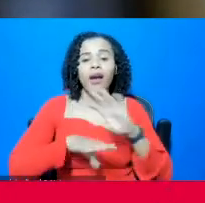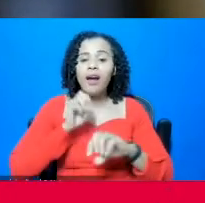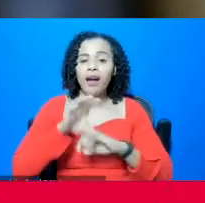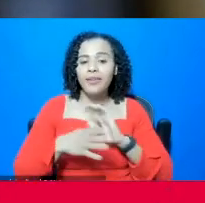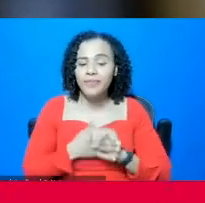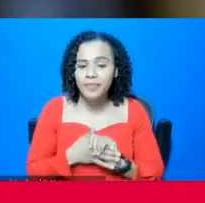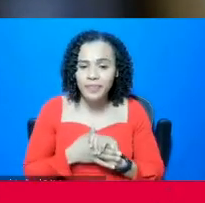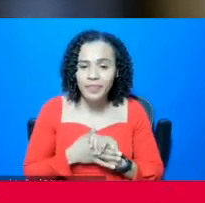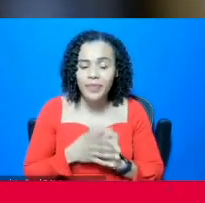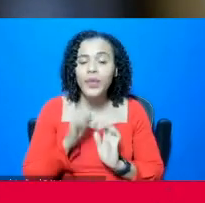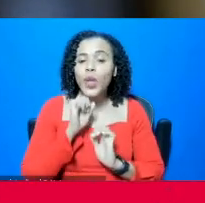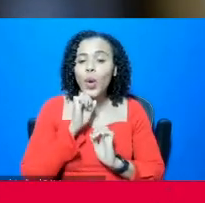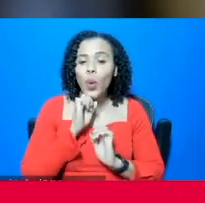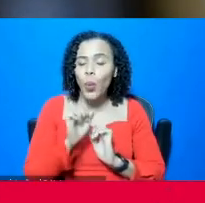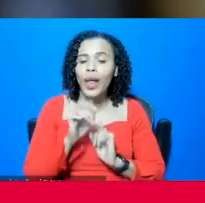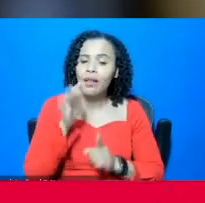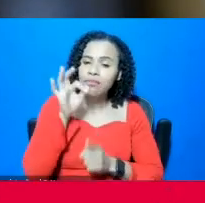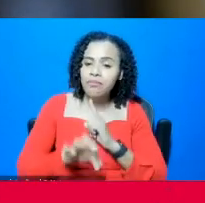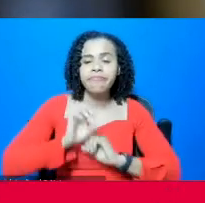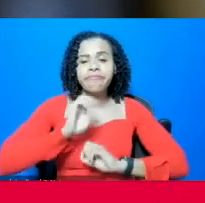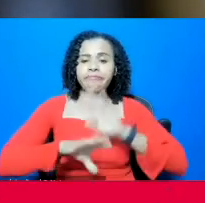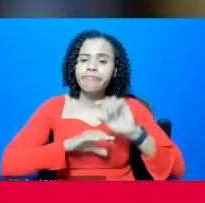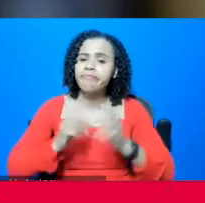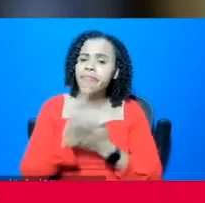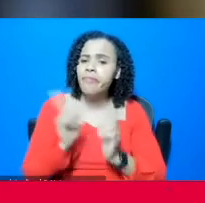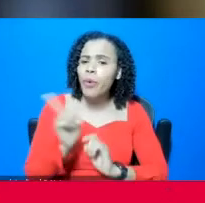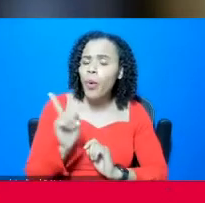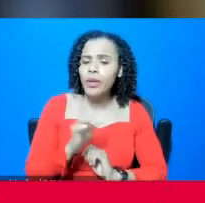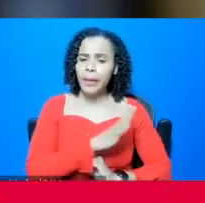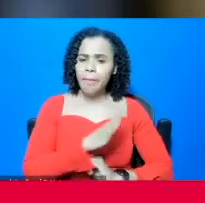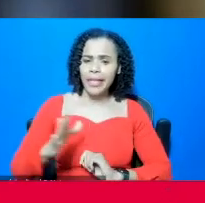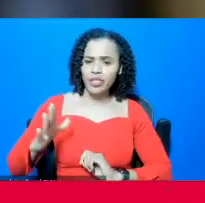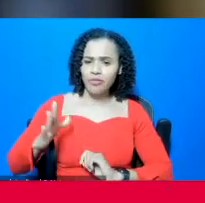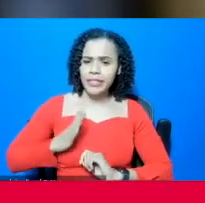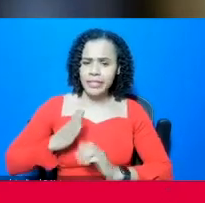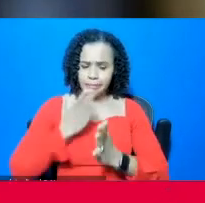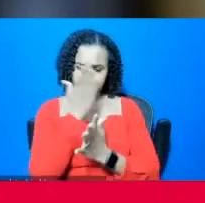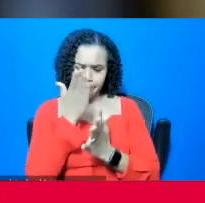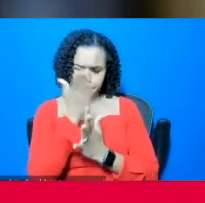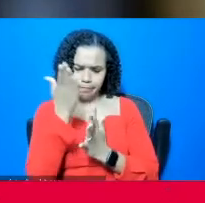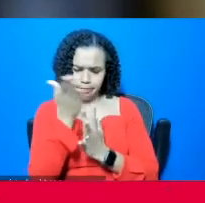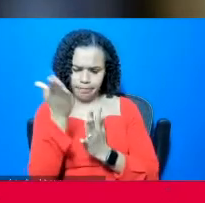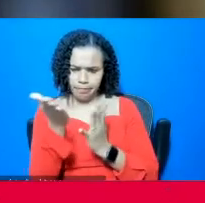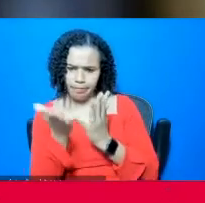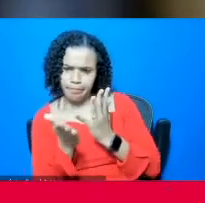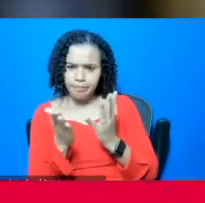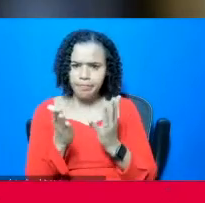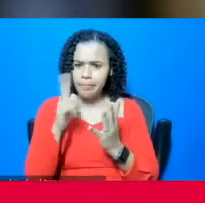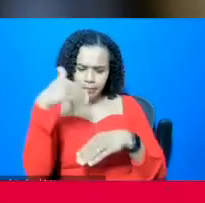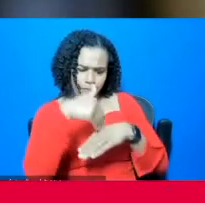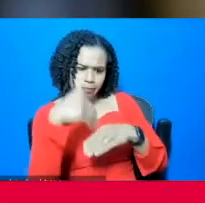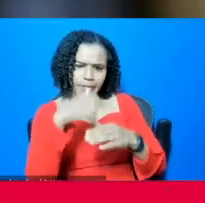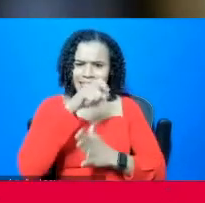introduction, I'm going to be talking specifically about the intersection of militarism, the arms trade, and disability. There is a